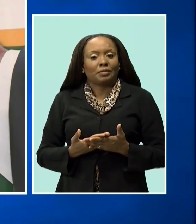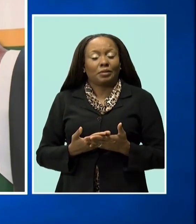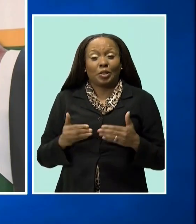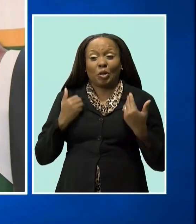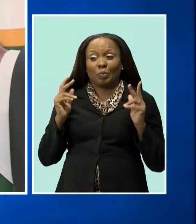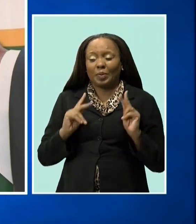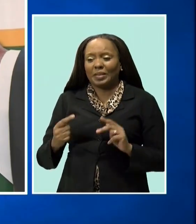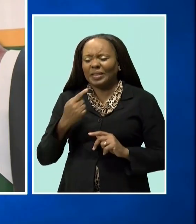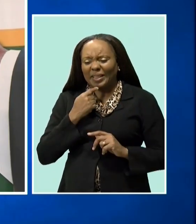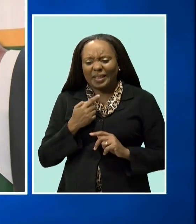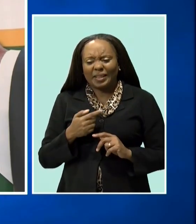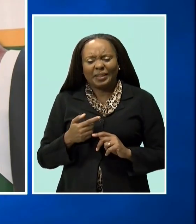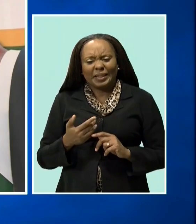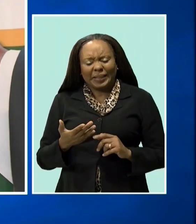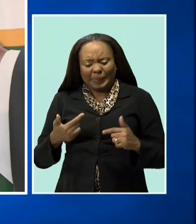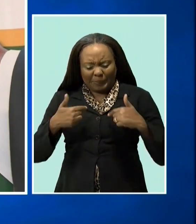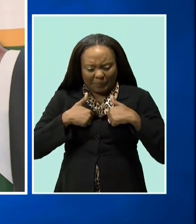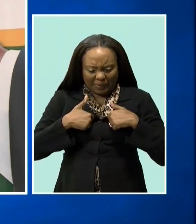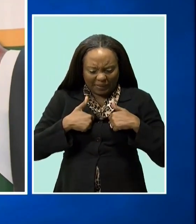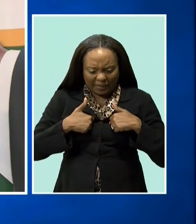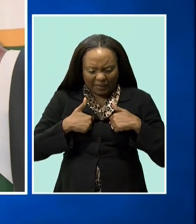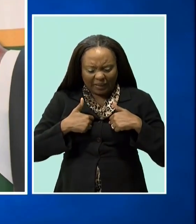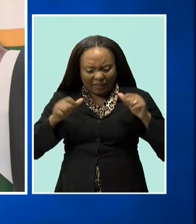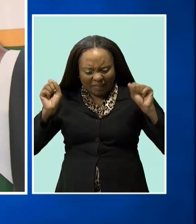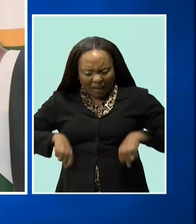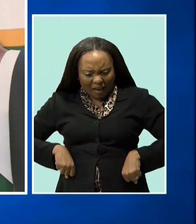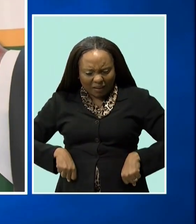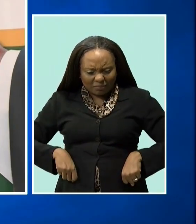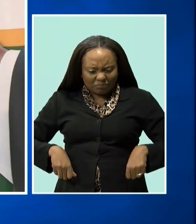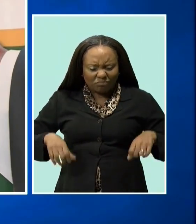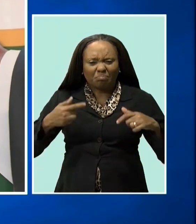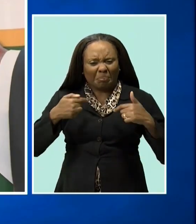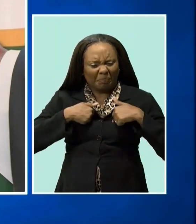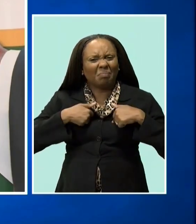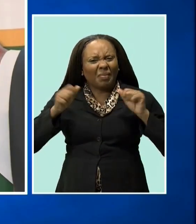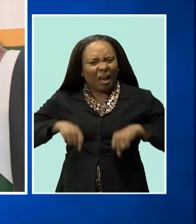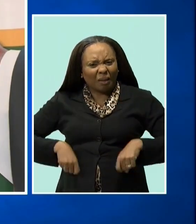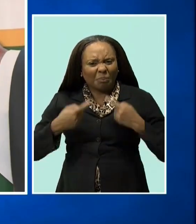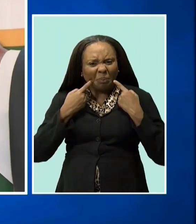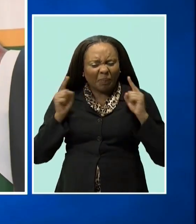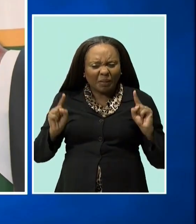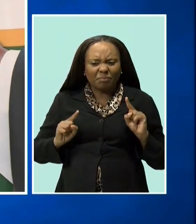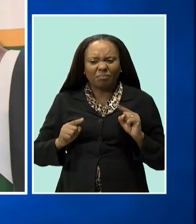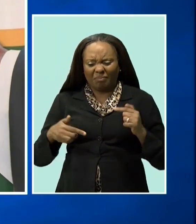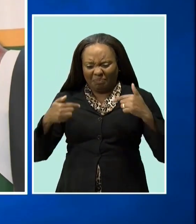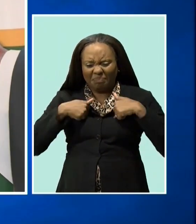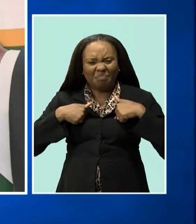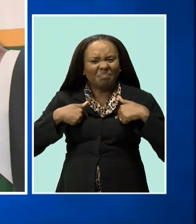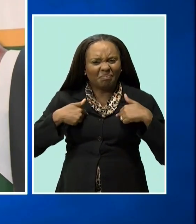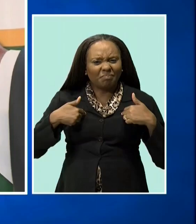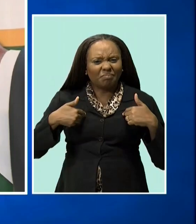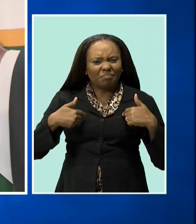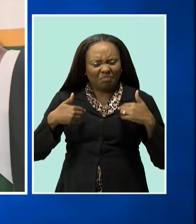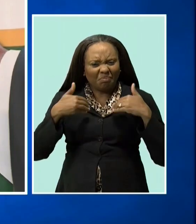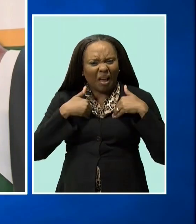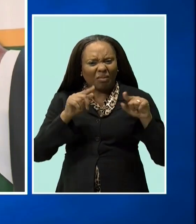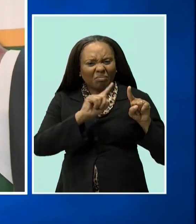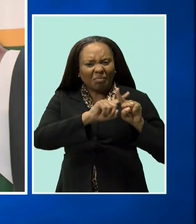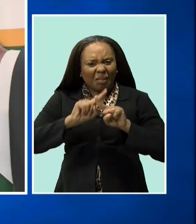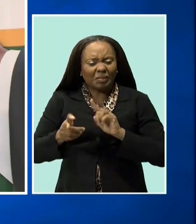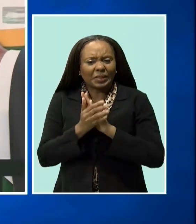inwardly and really see what skills and talents they can bring to the fore to then convert